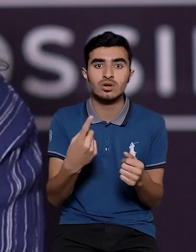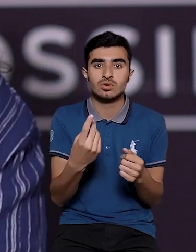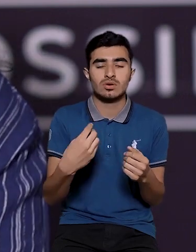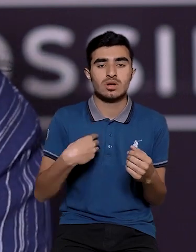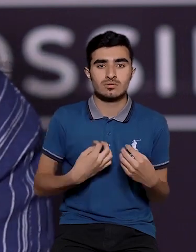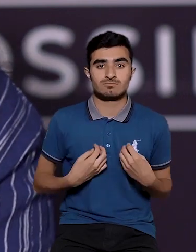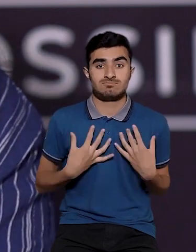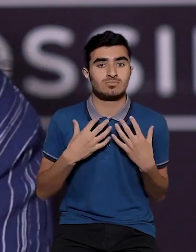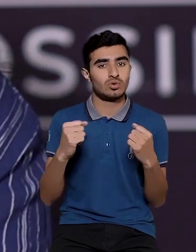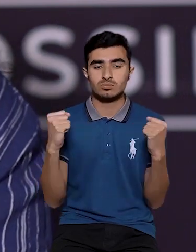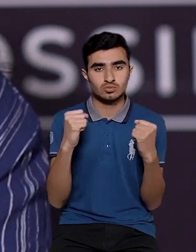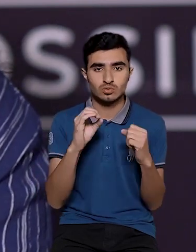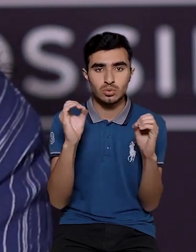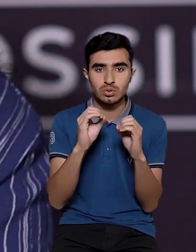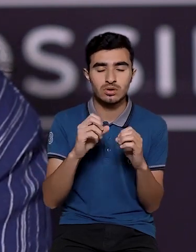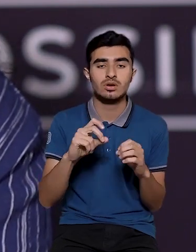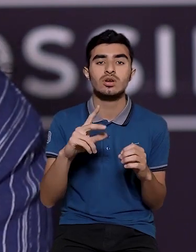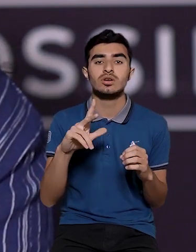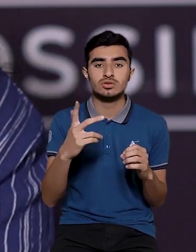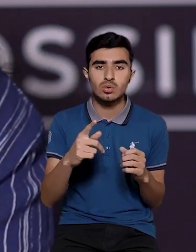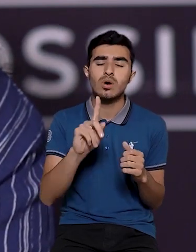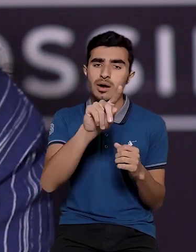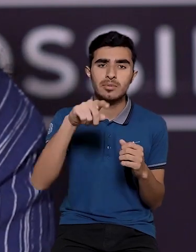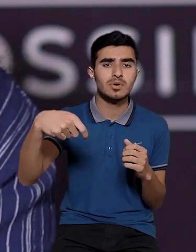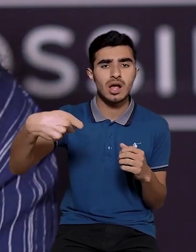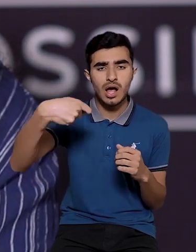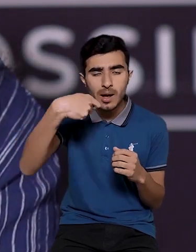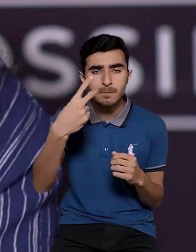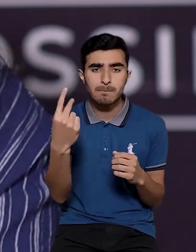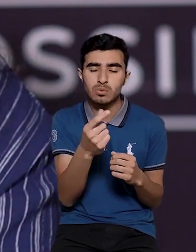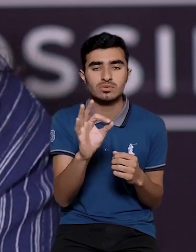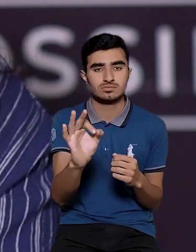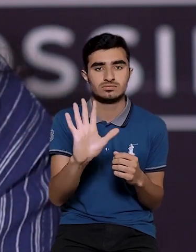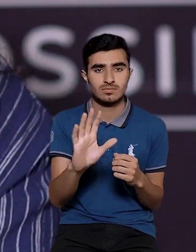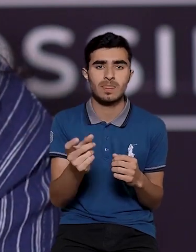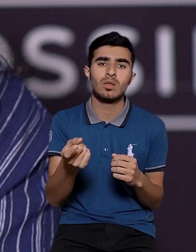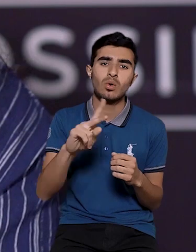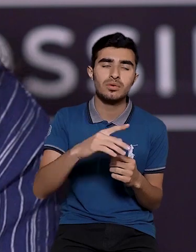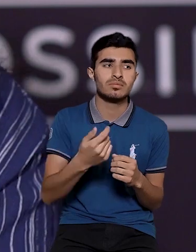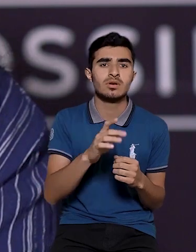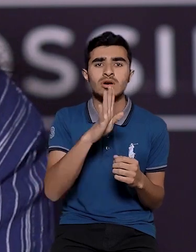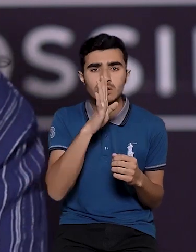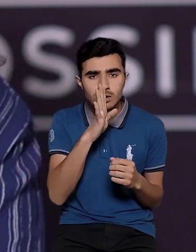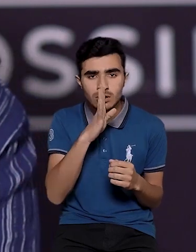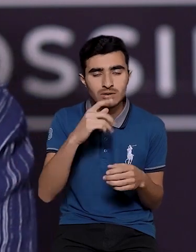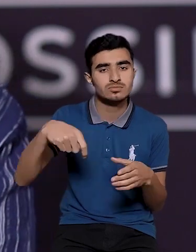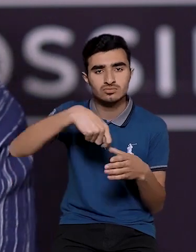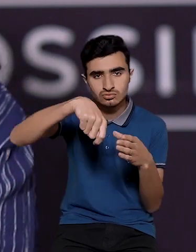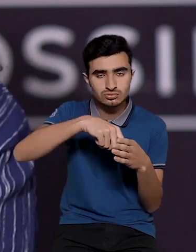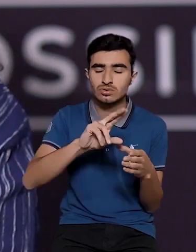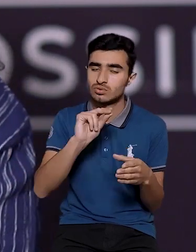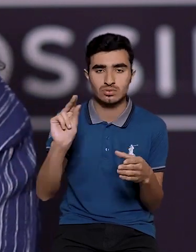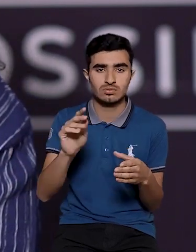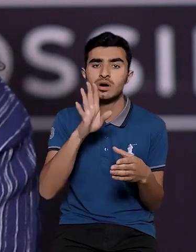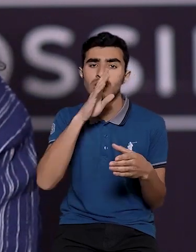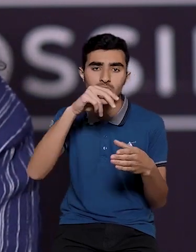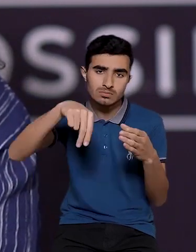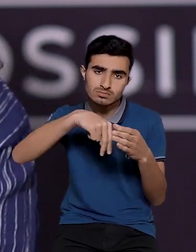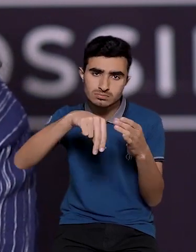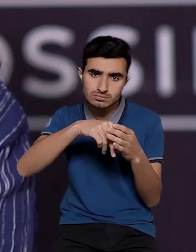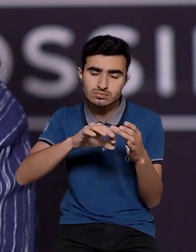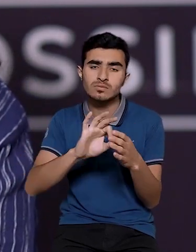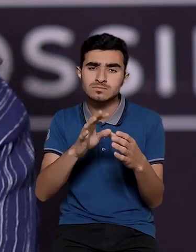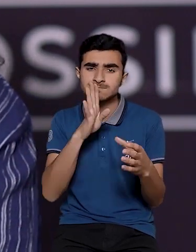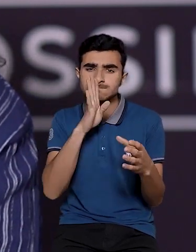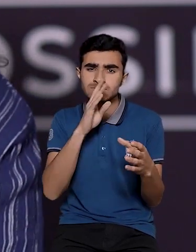chai or your whatever you're putting it in, and it won't give you the healing properties as